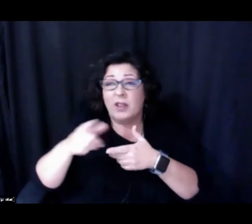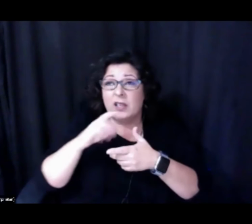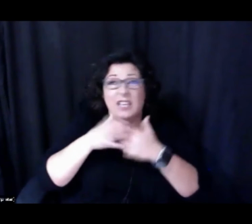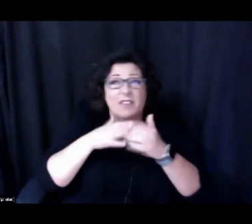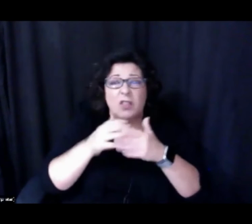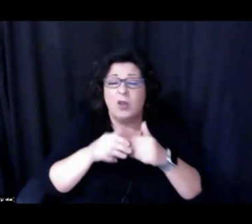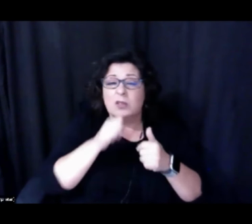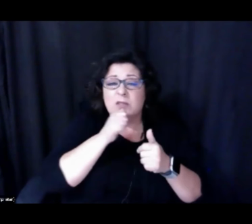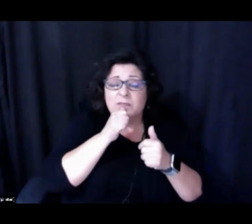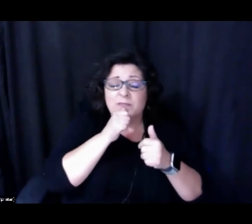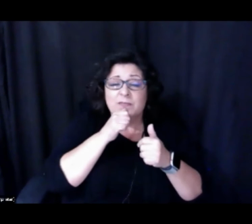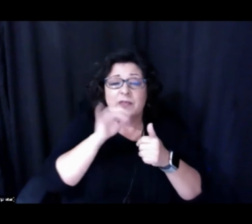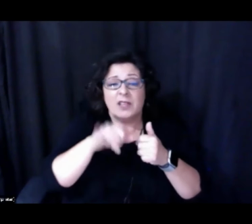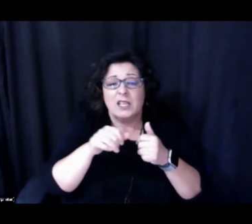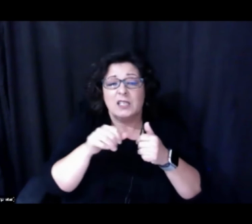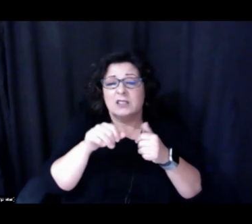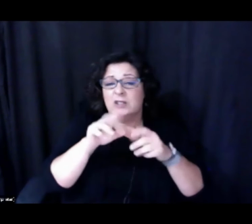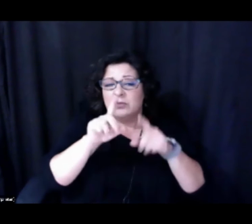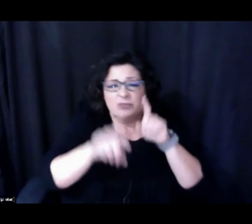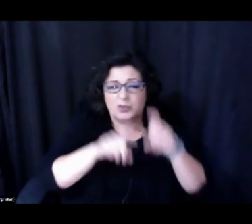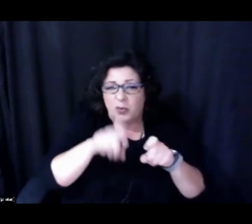anonymous surveys, right?